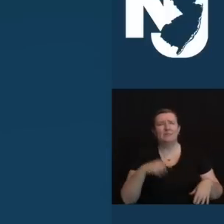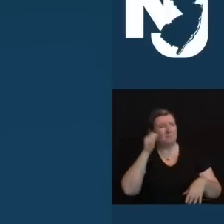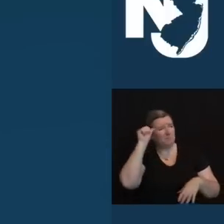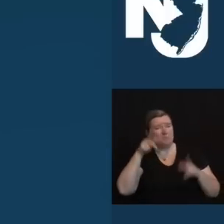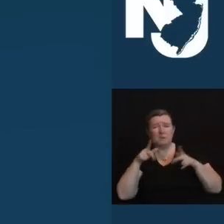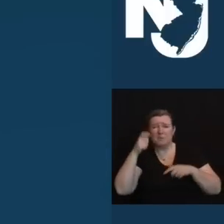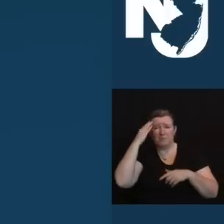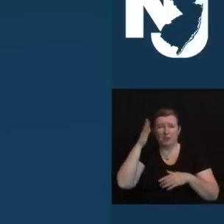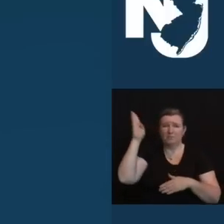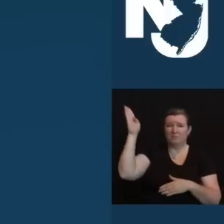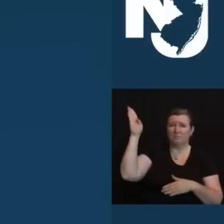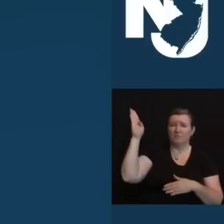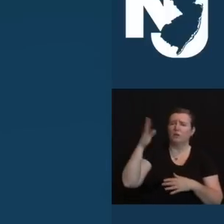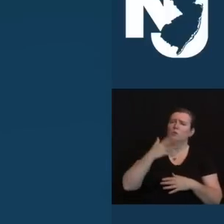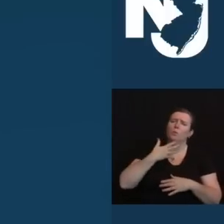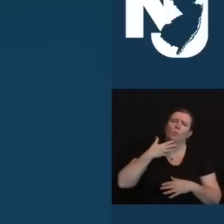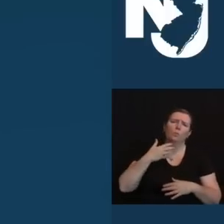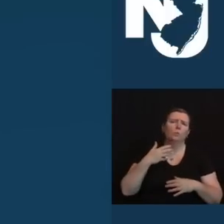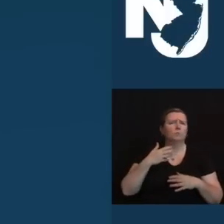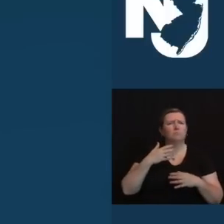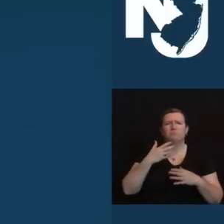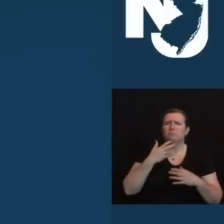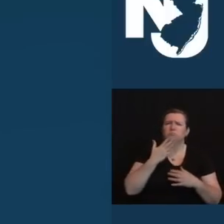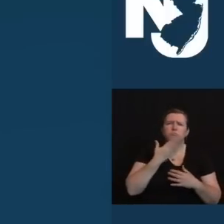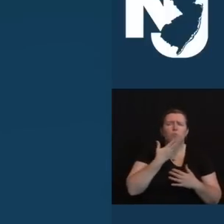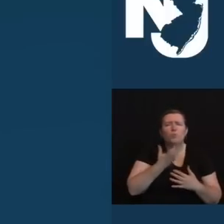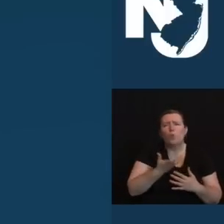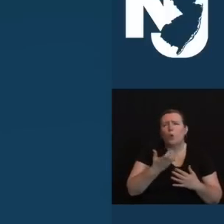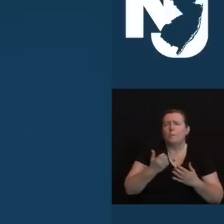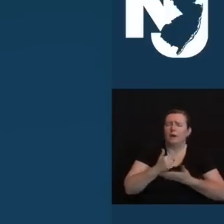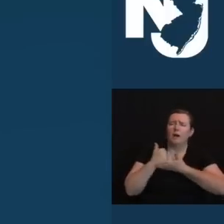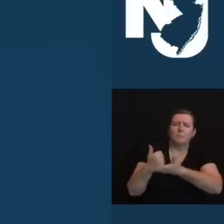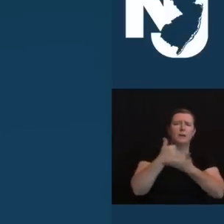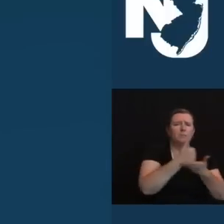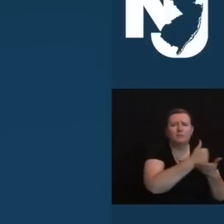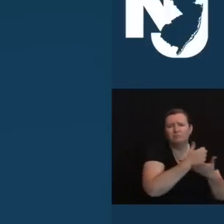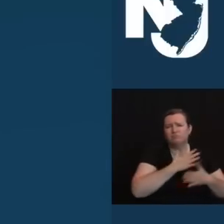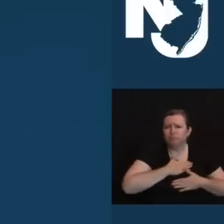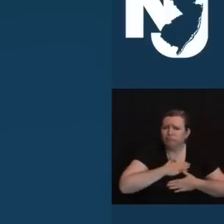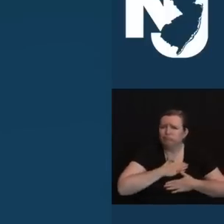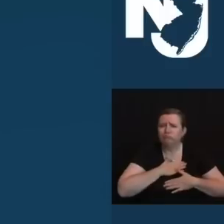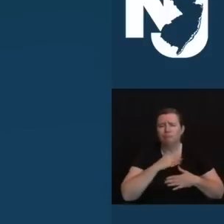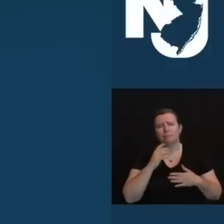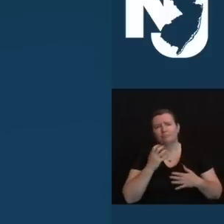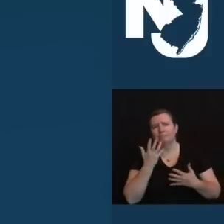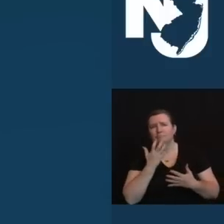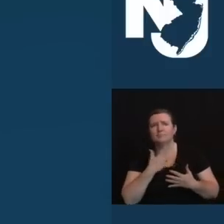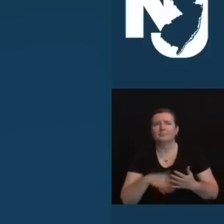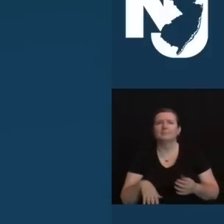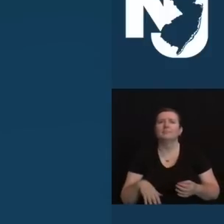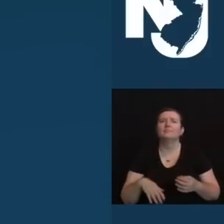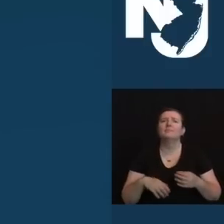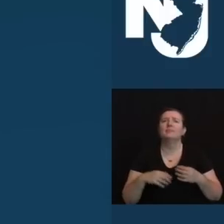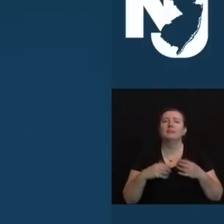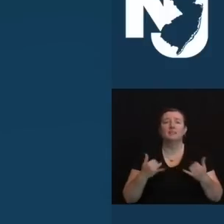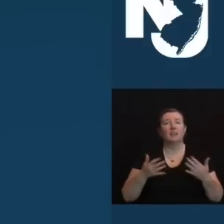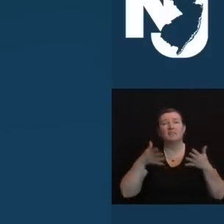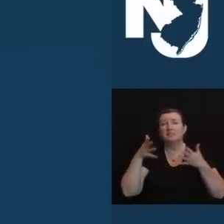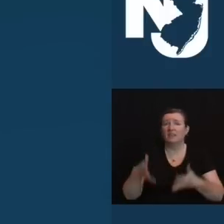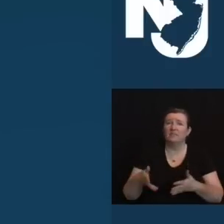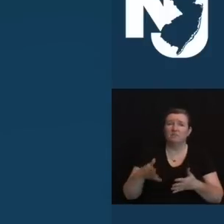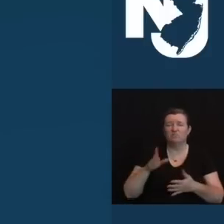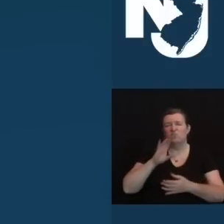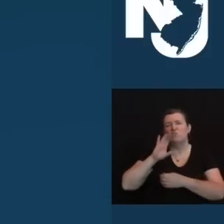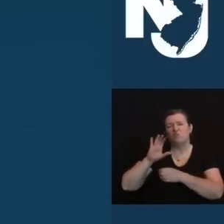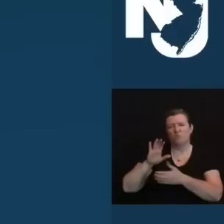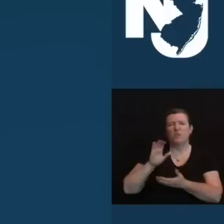warmth and willingness to lend a hand to whoever needed it. Gaspar leaves behind his wife of